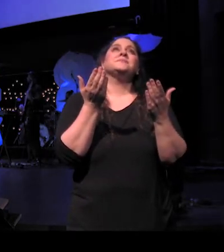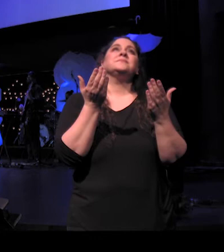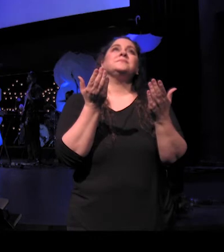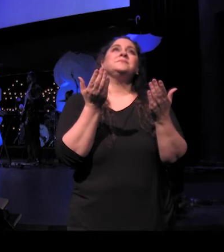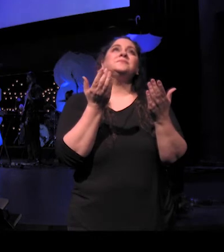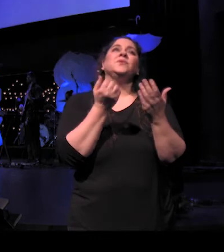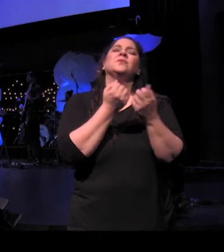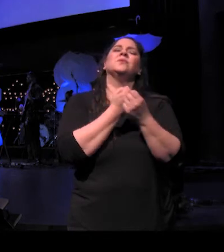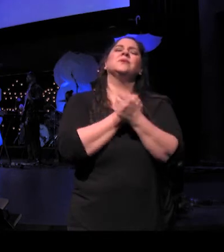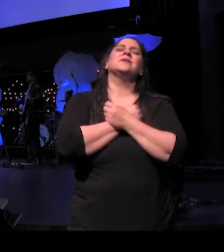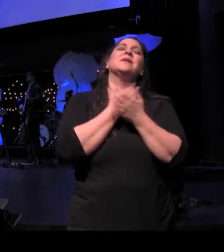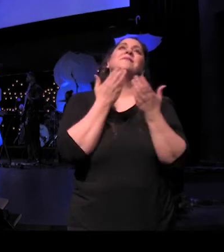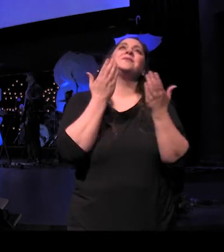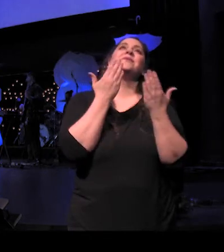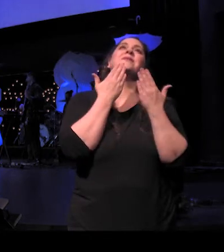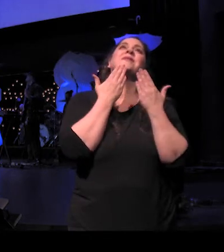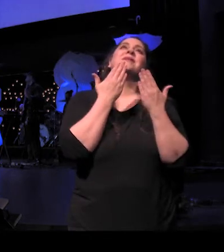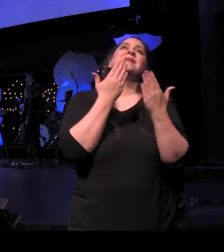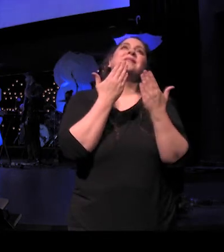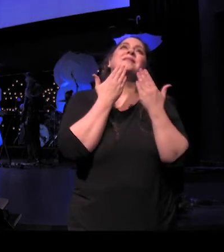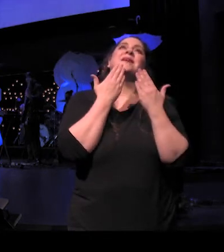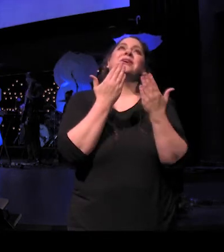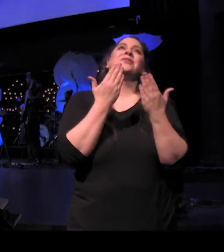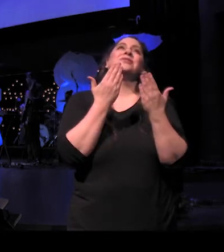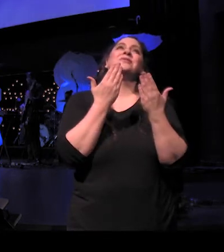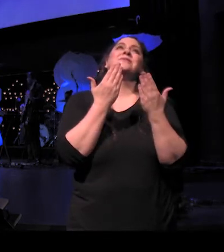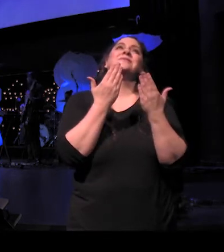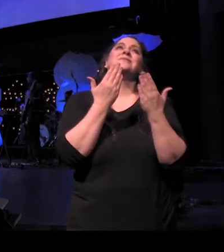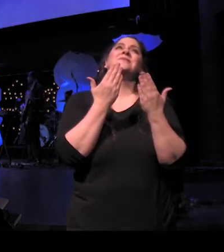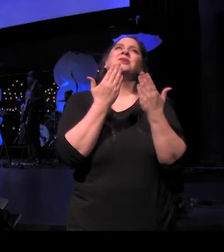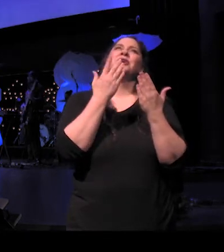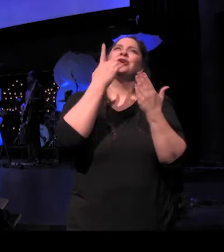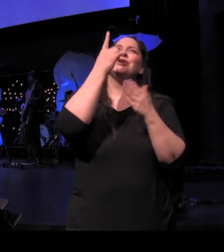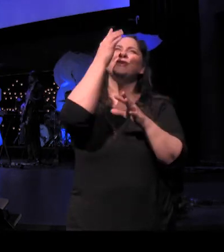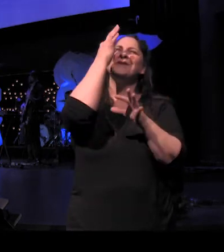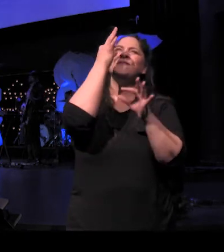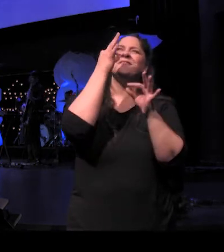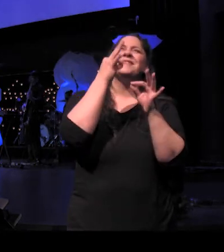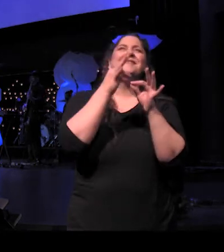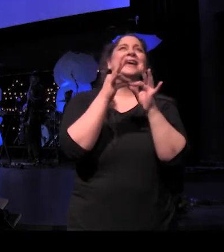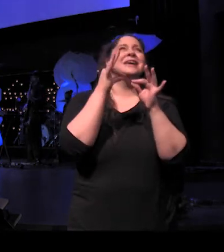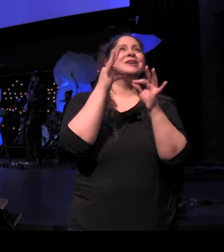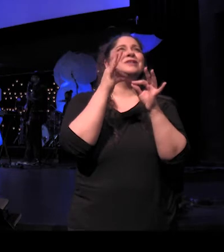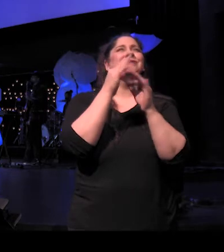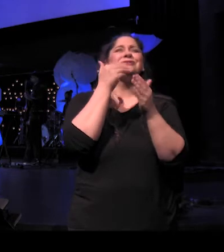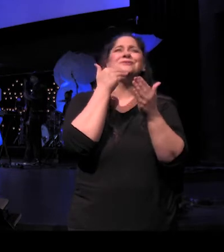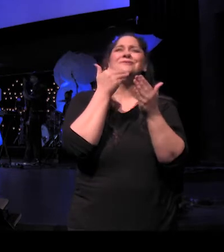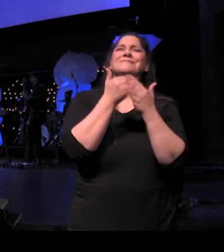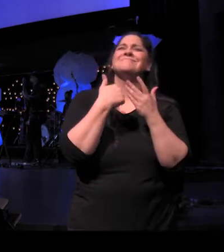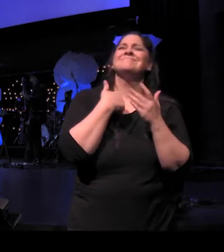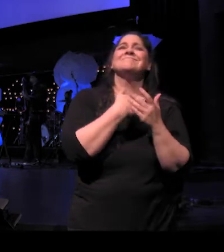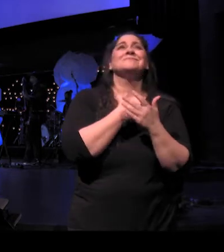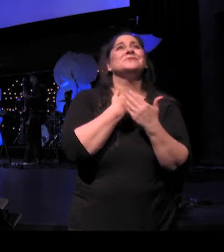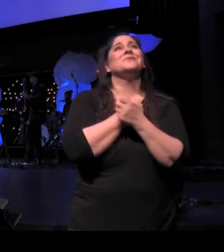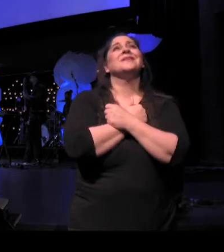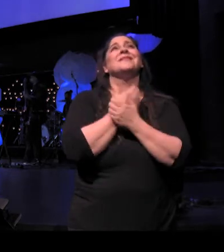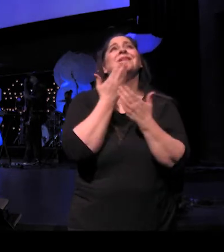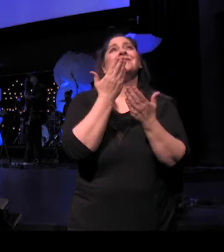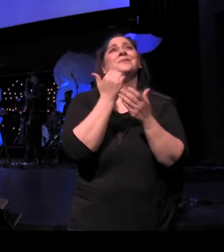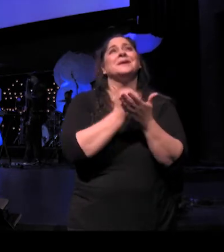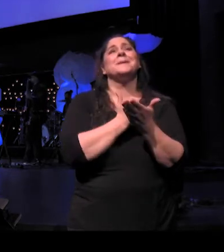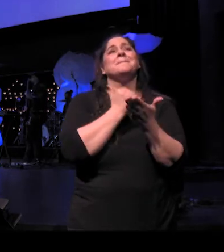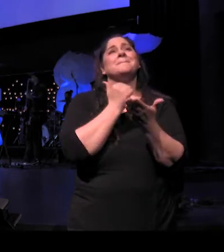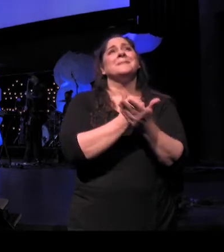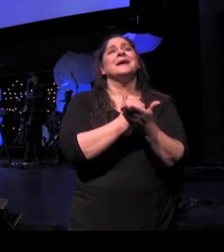We love you, thank you, God. You're so faithful, you're so kind. We love you, amen.